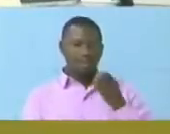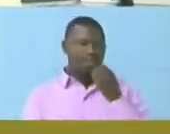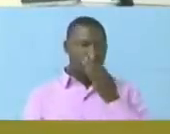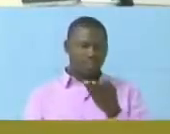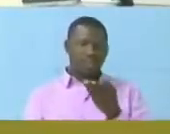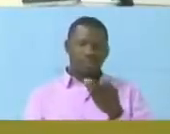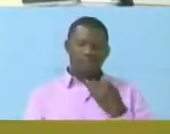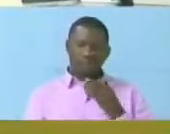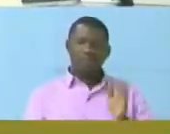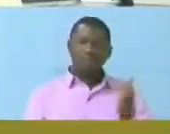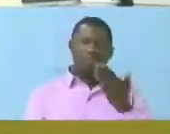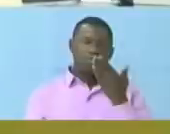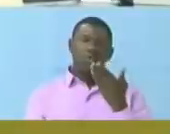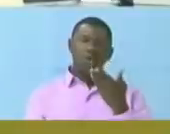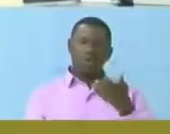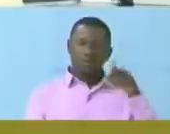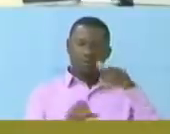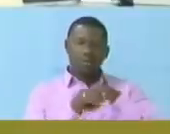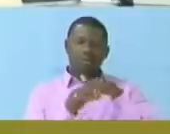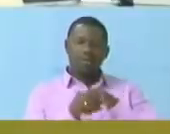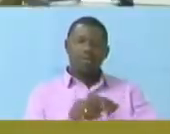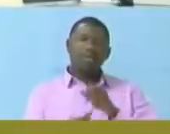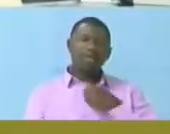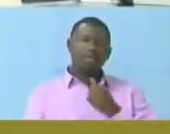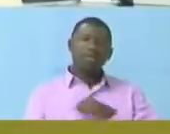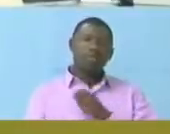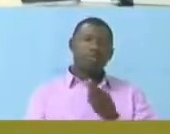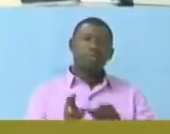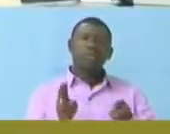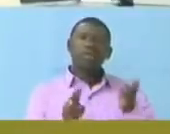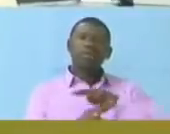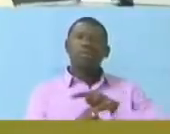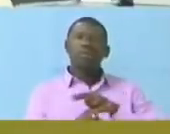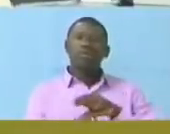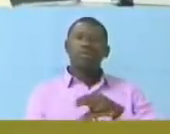I should report to the ministry on a particular